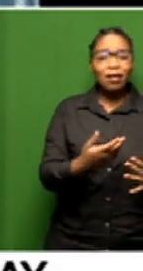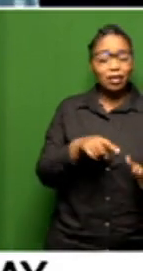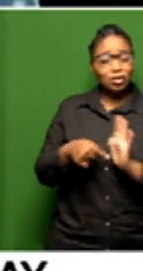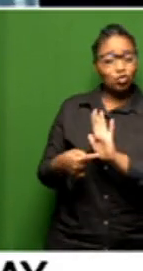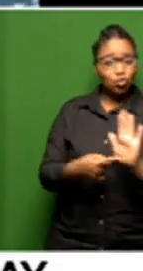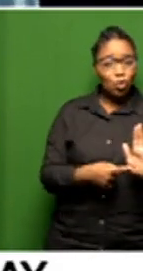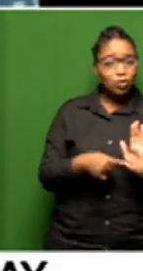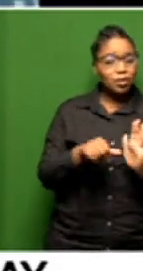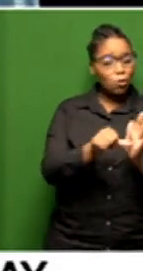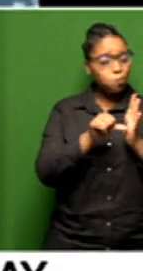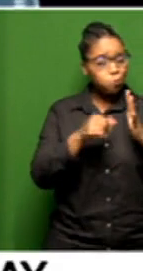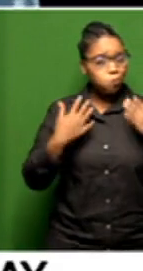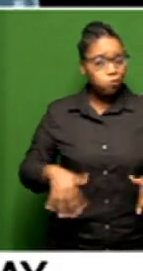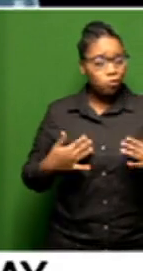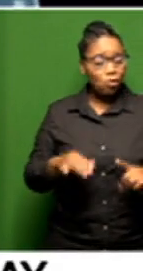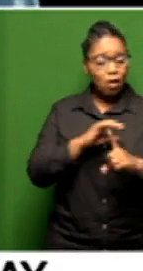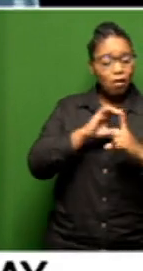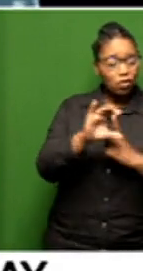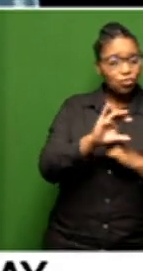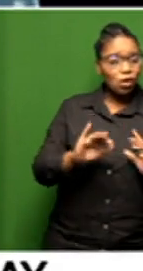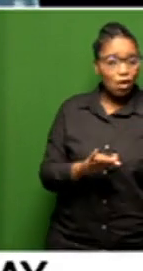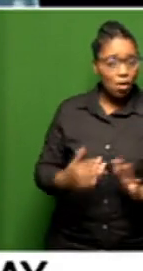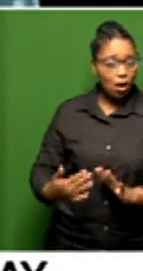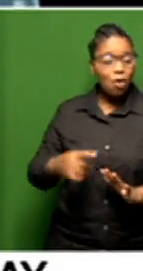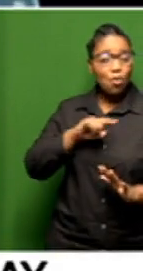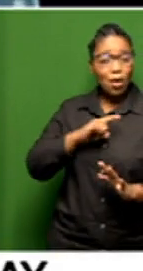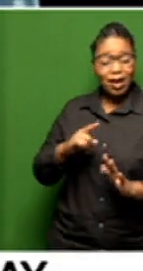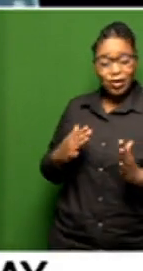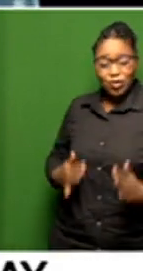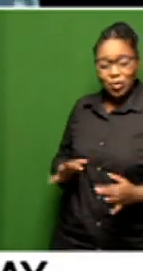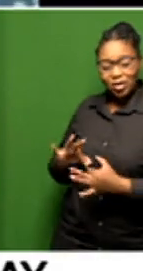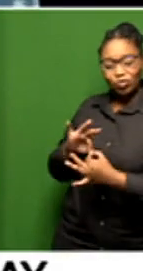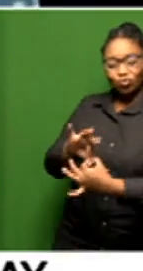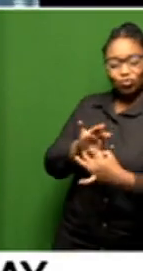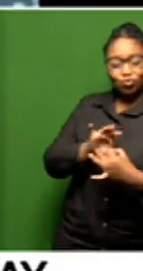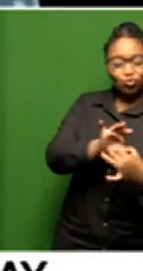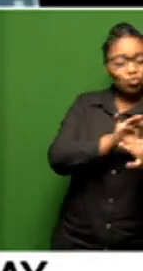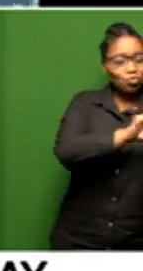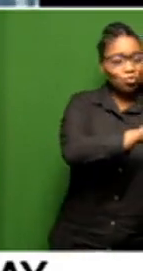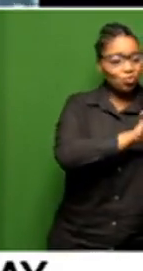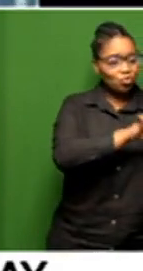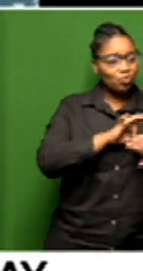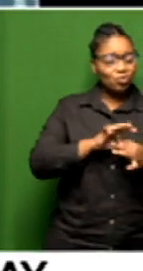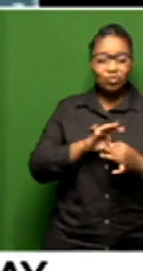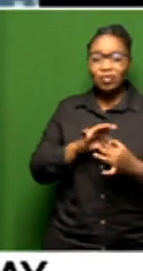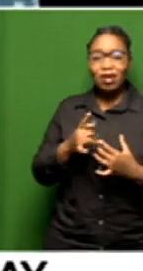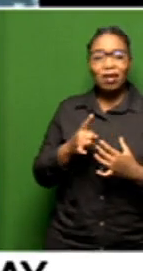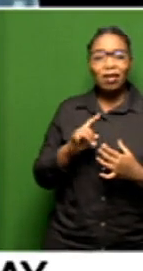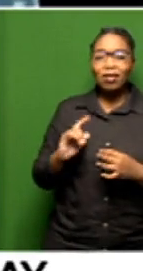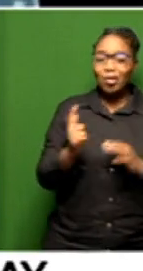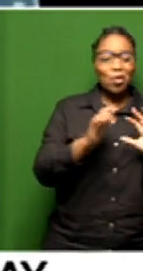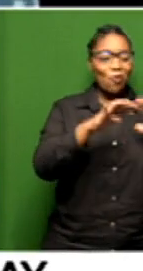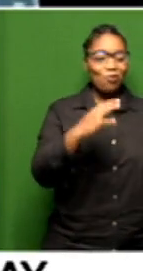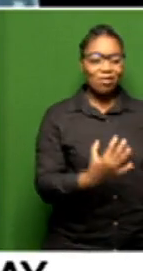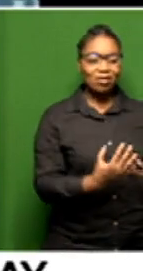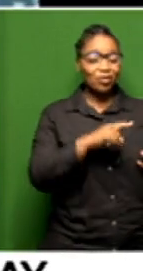culture is in terms of diplomatic relations and human relations across the oceans, because these